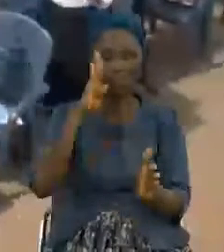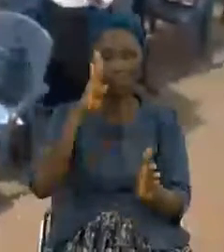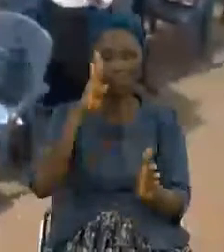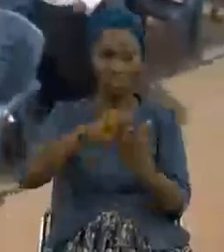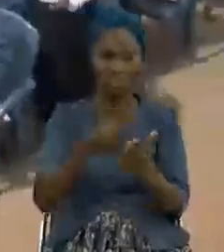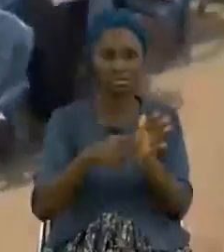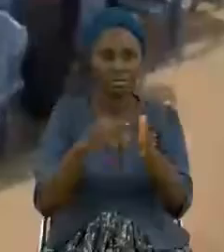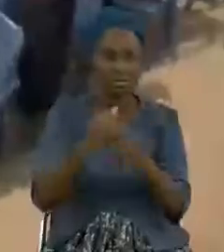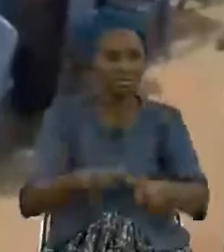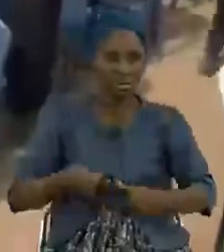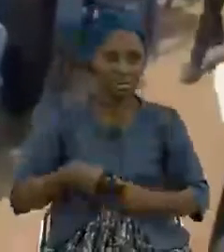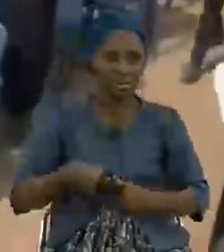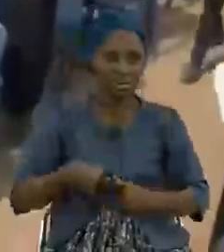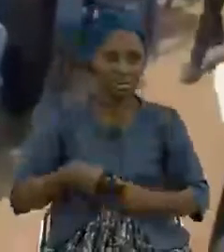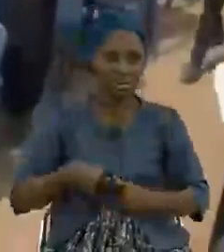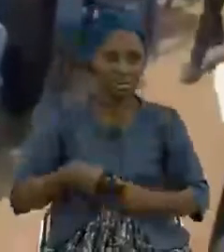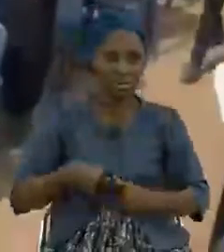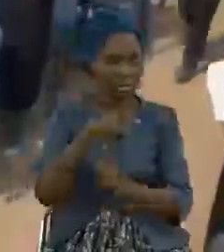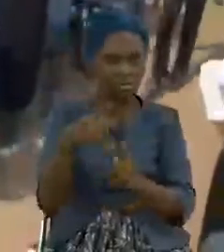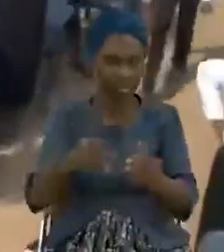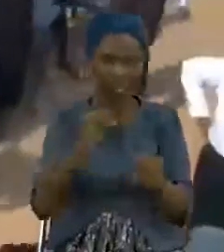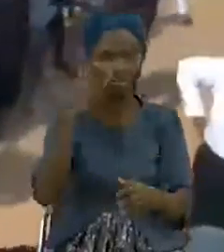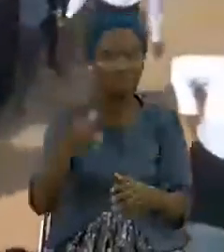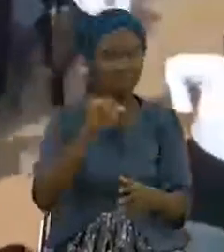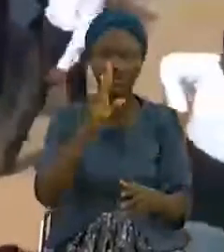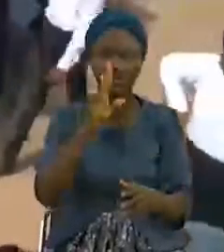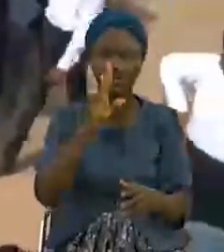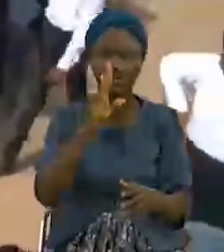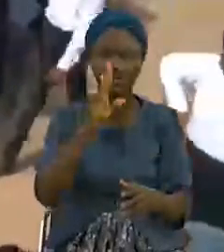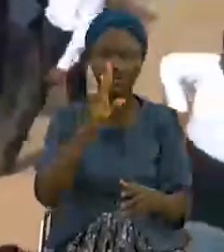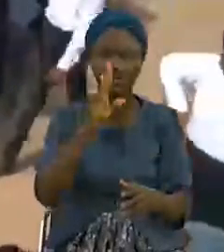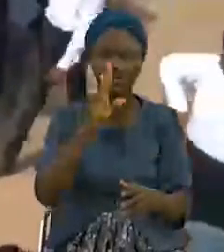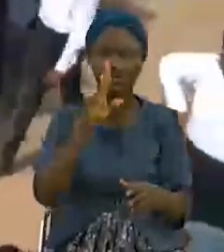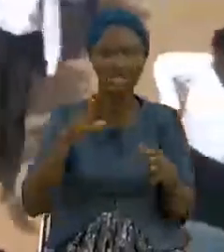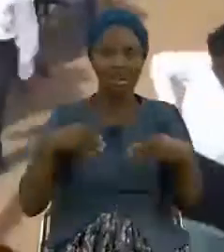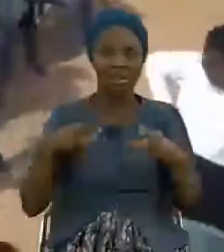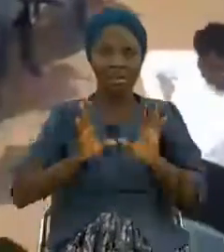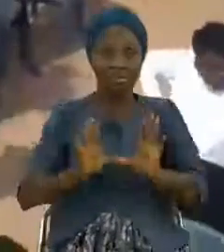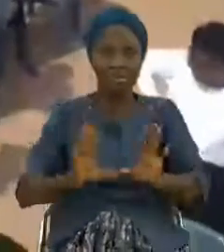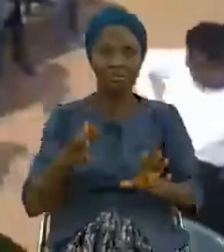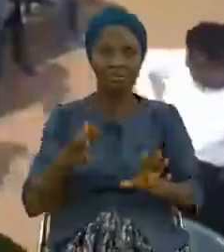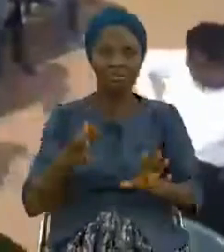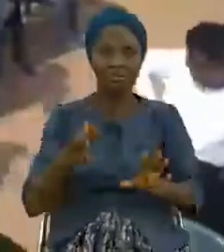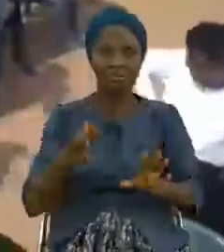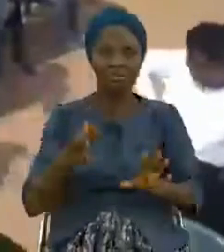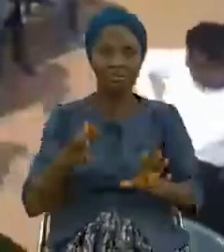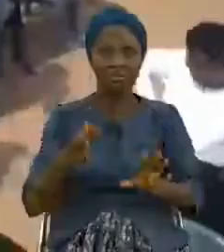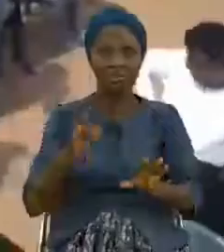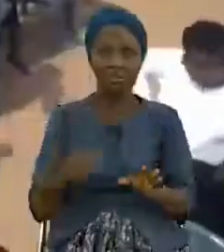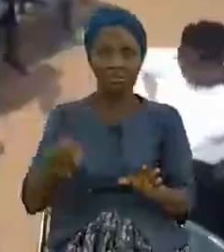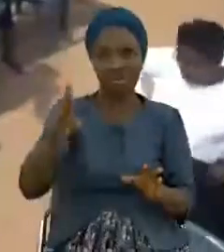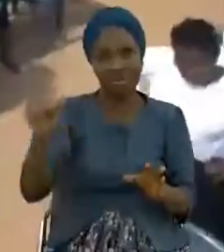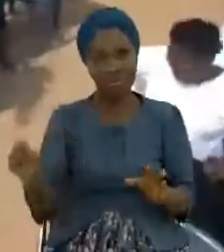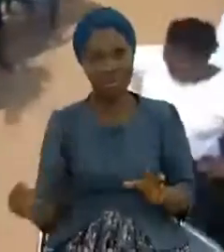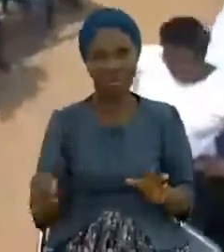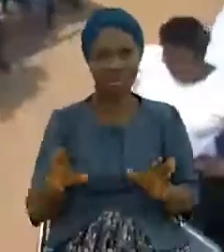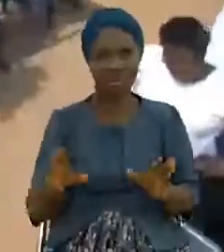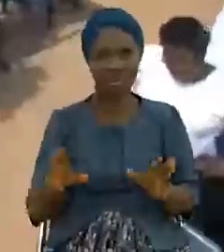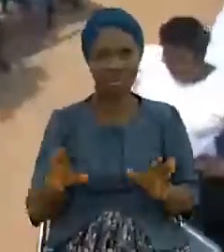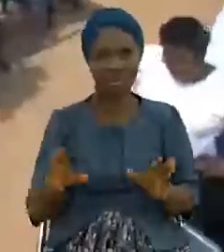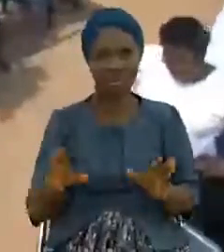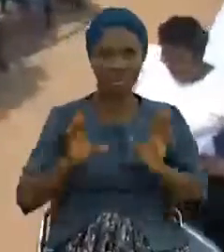cockroach, afraid of the rat, afraid of the old woman,